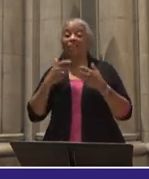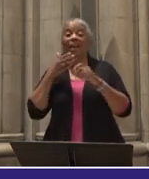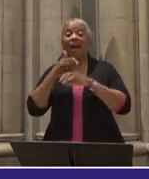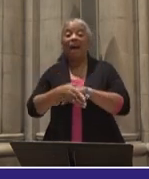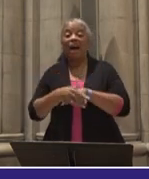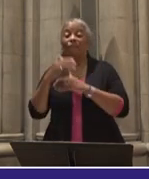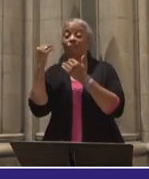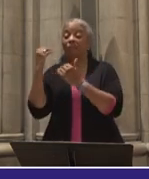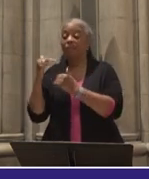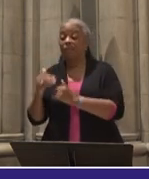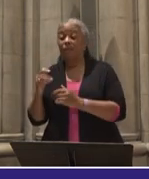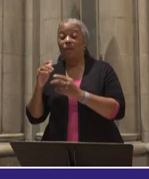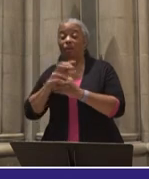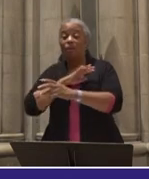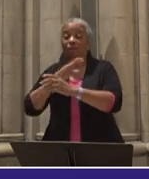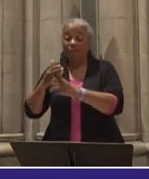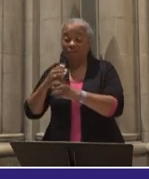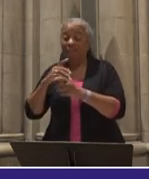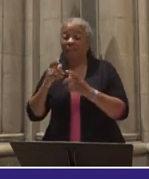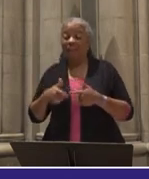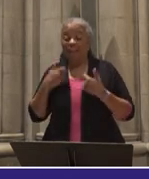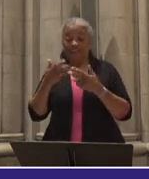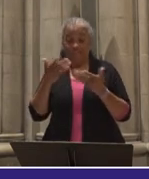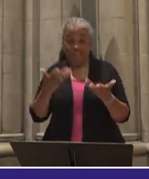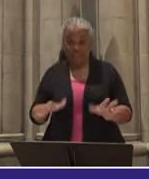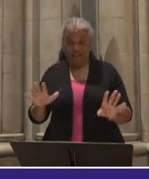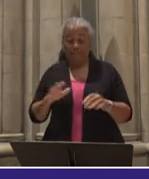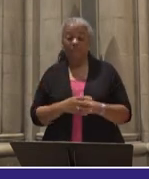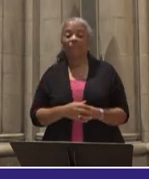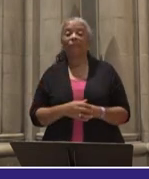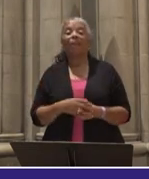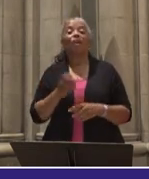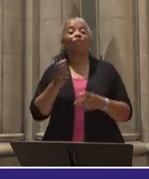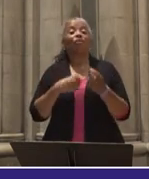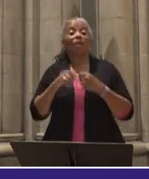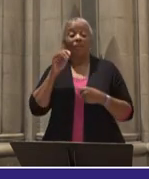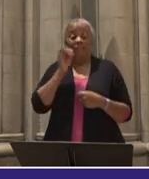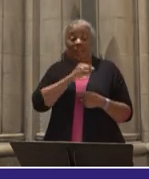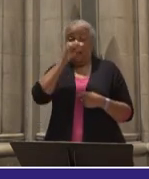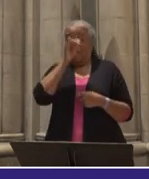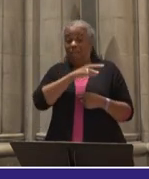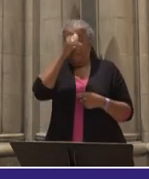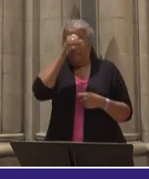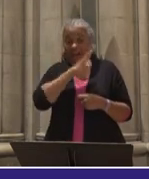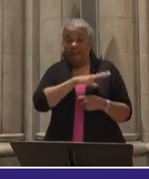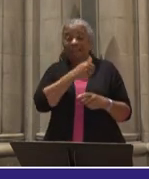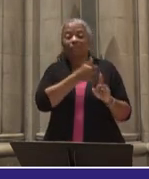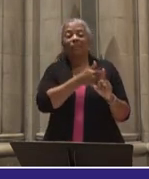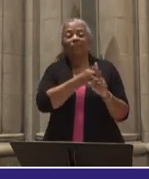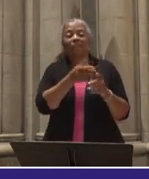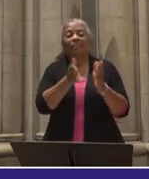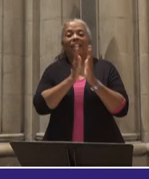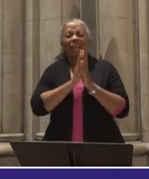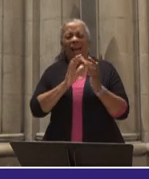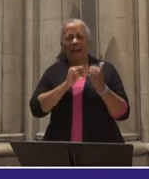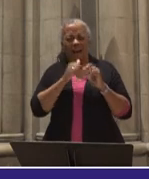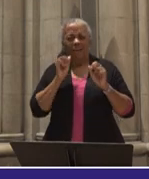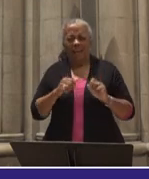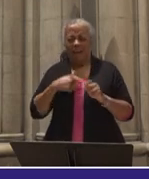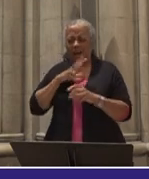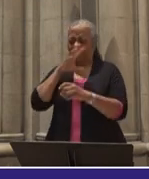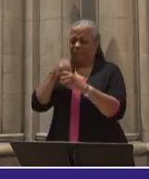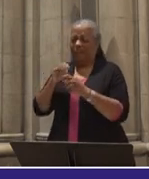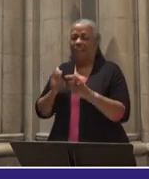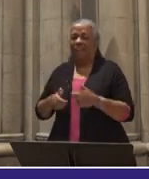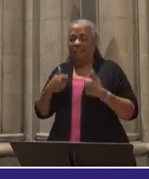finite earthly life is done. Rather, the man is asking how he can participate in the life